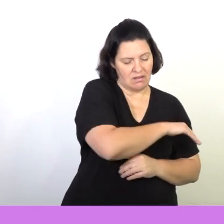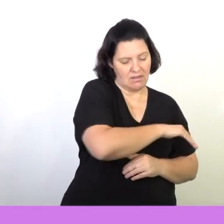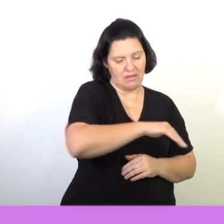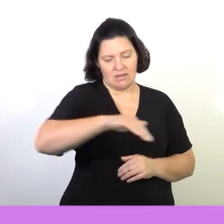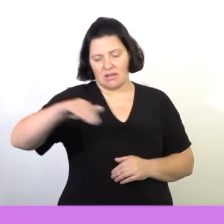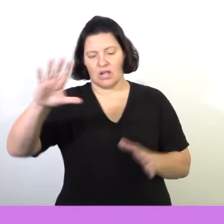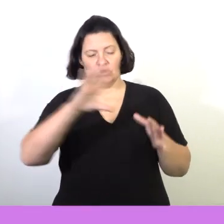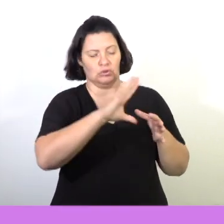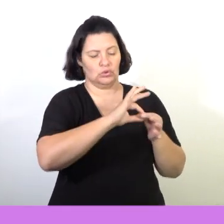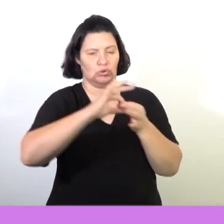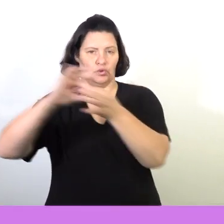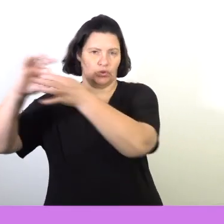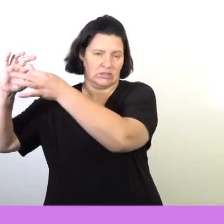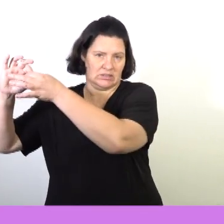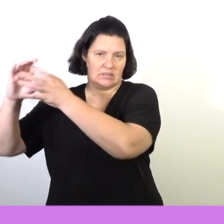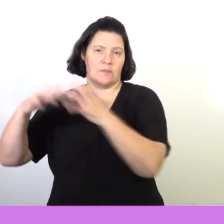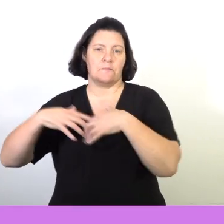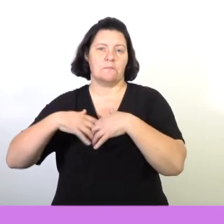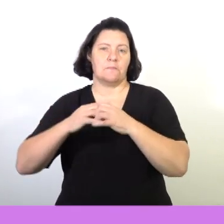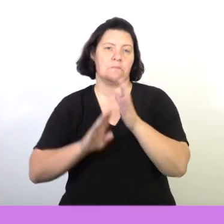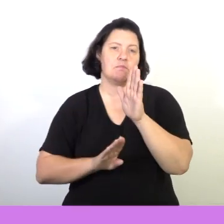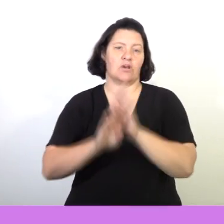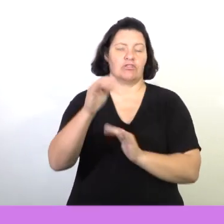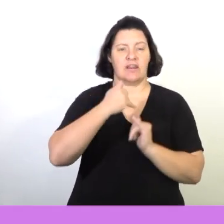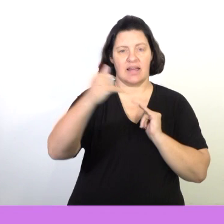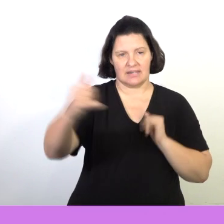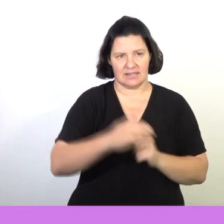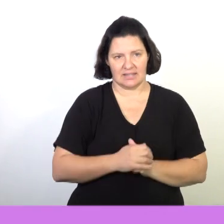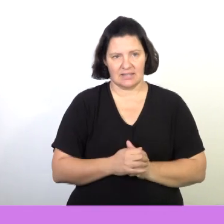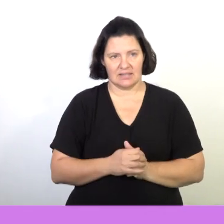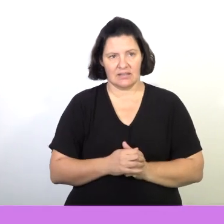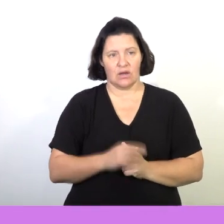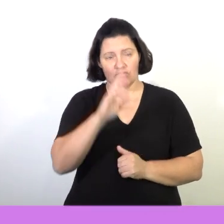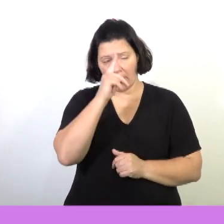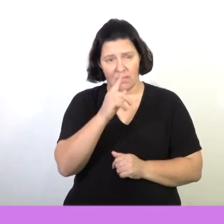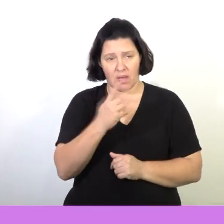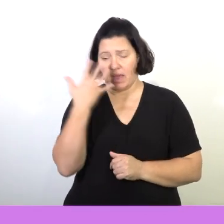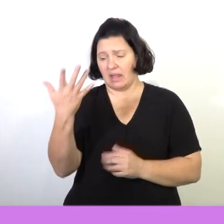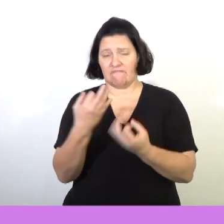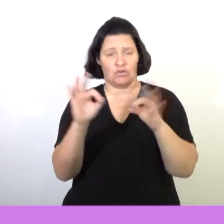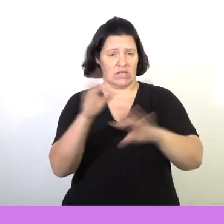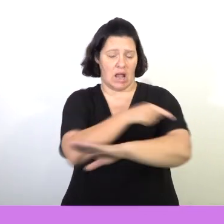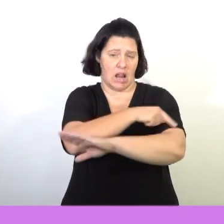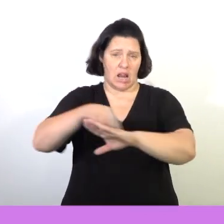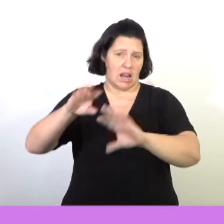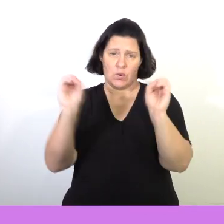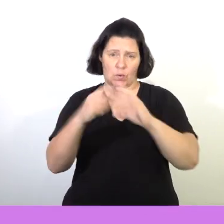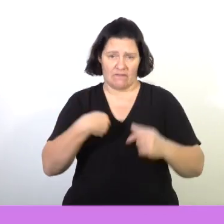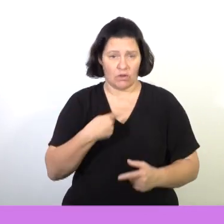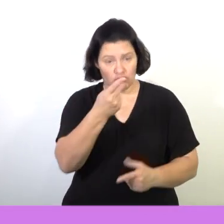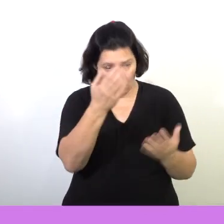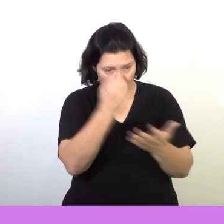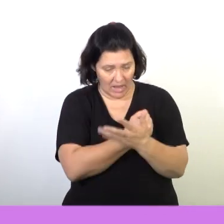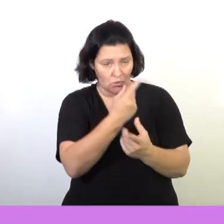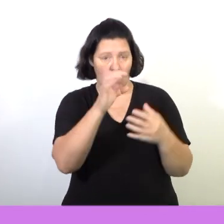We join the dots to form an increasing line. I'm sorry, guys. Remember, I'm using a free hand, so it's